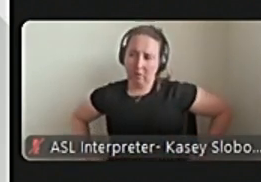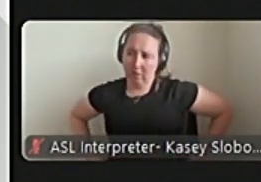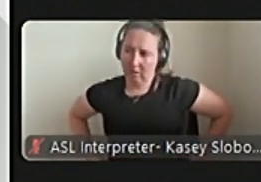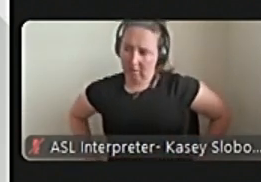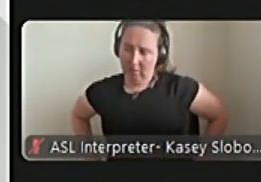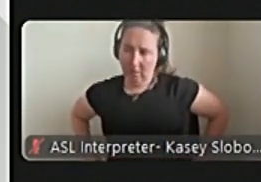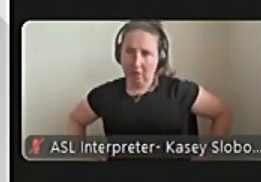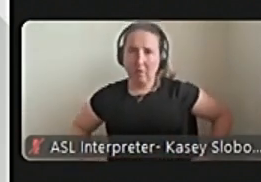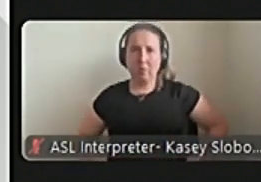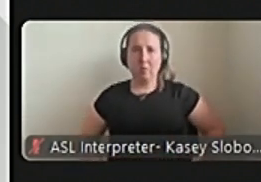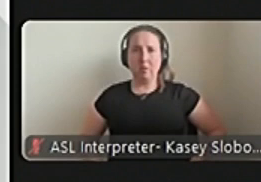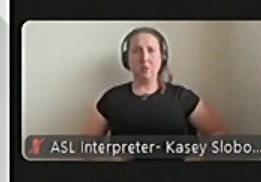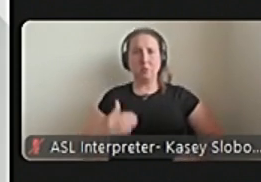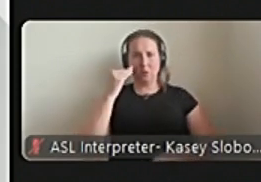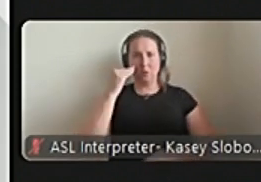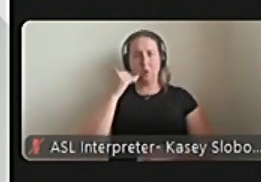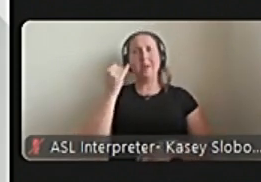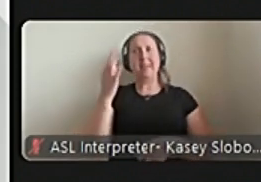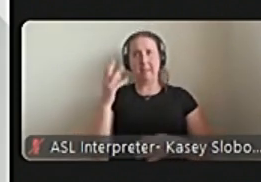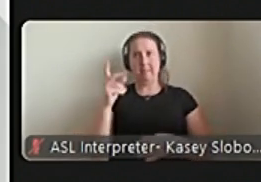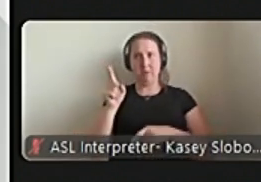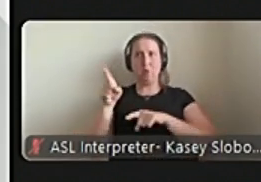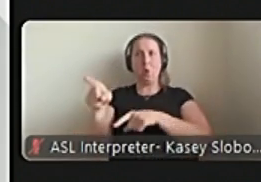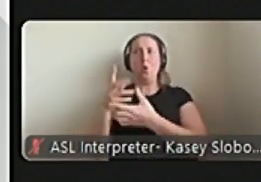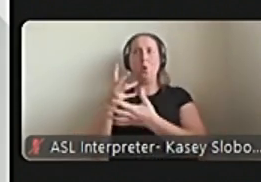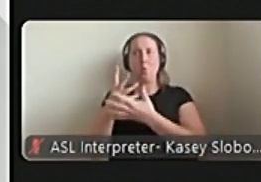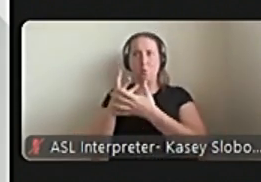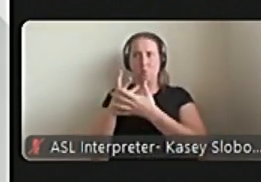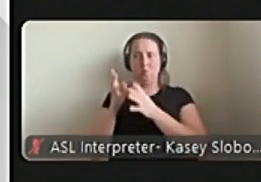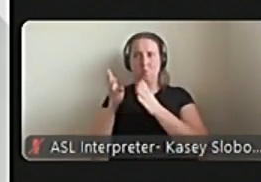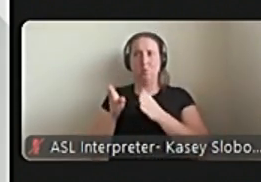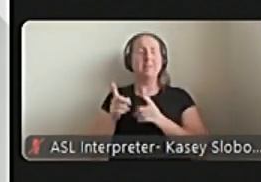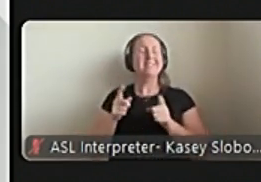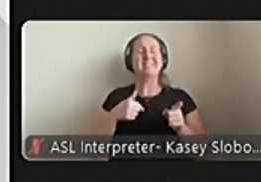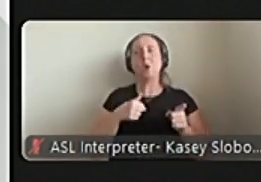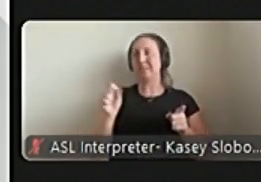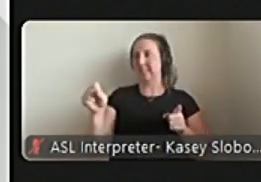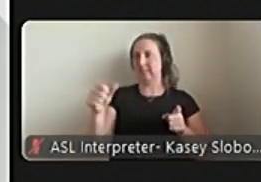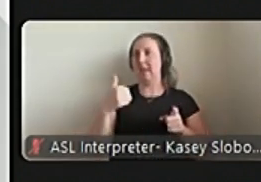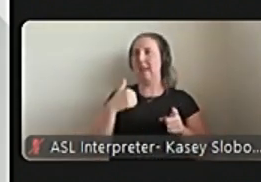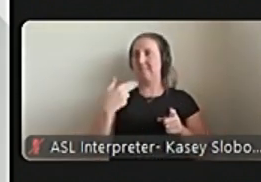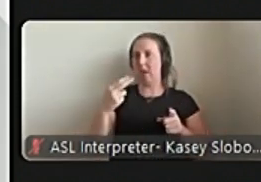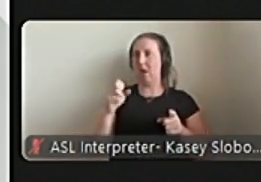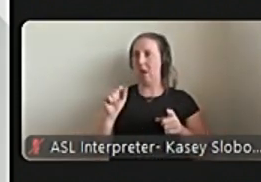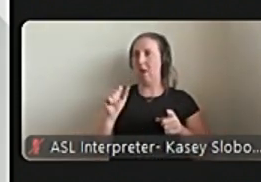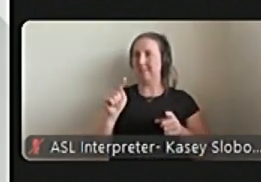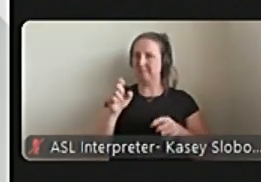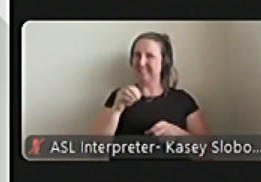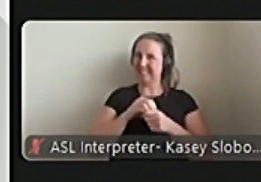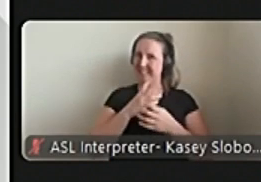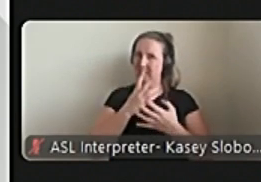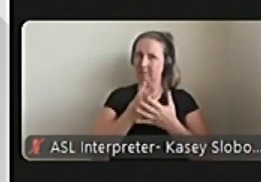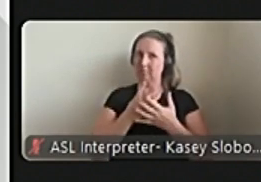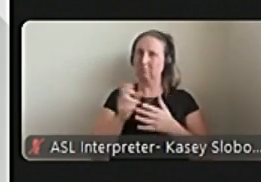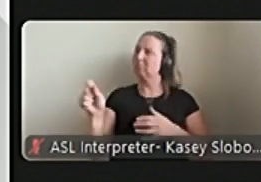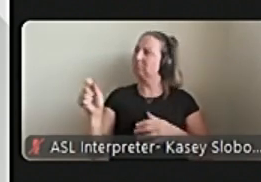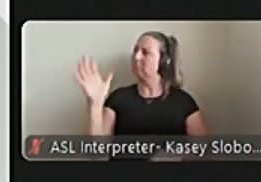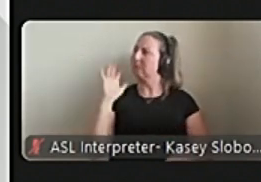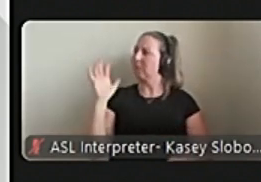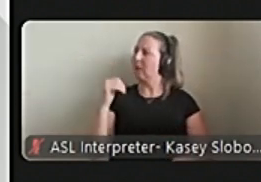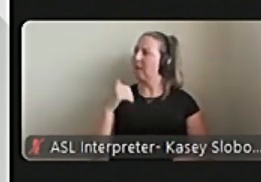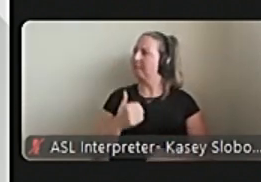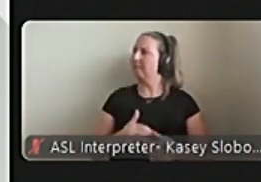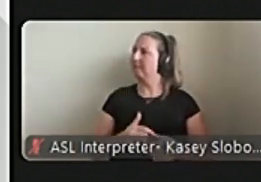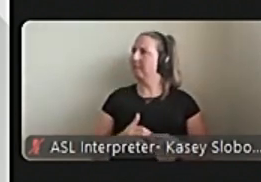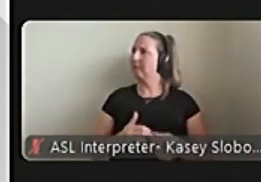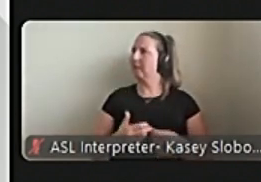have, Thank you. Well, I don't work for Department of Corrections. They have a hospice unit. Yeah, I remember, I They have knew assisted that. living units. They have